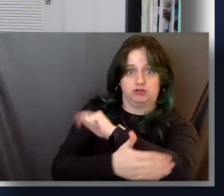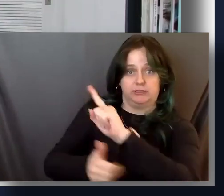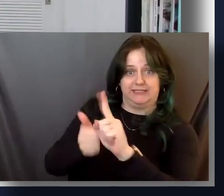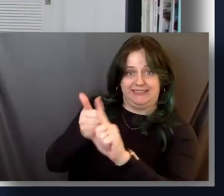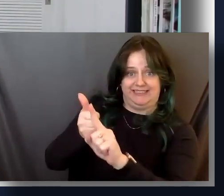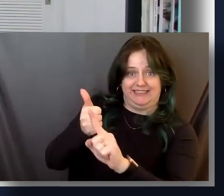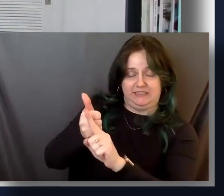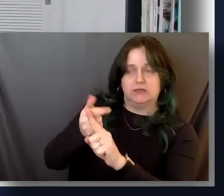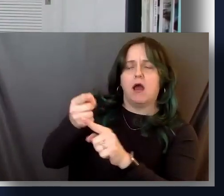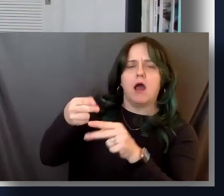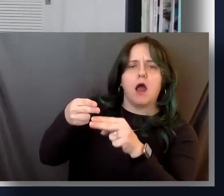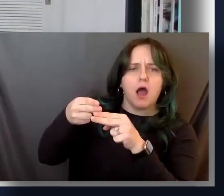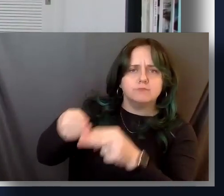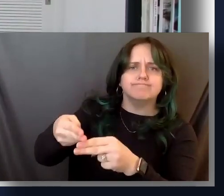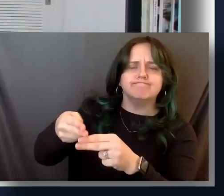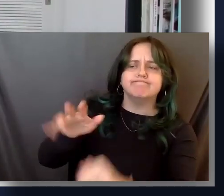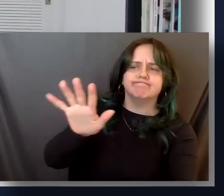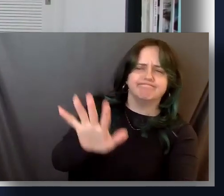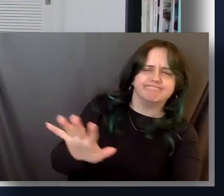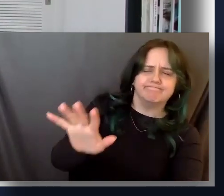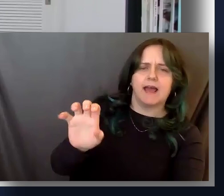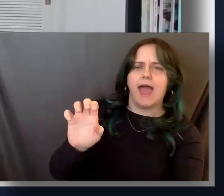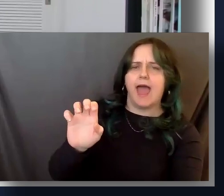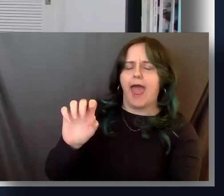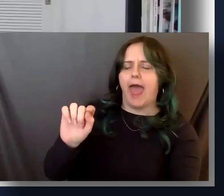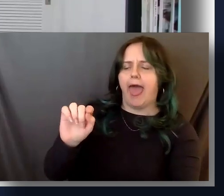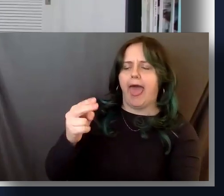what political scientists called ethnically